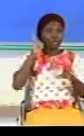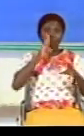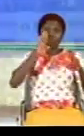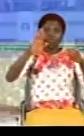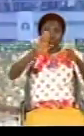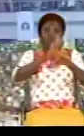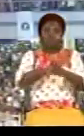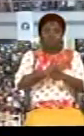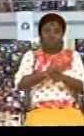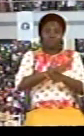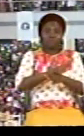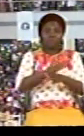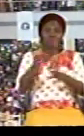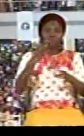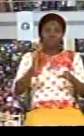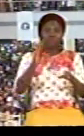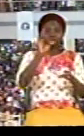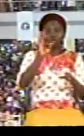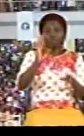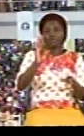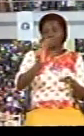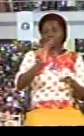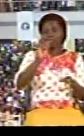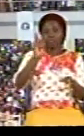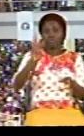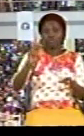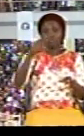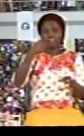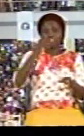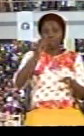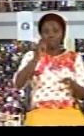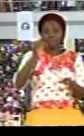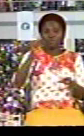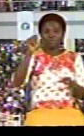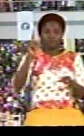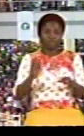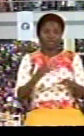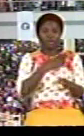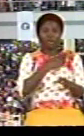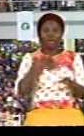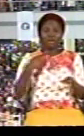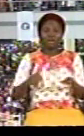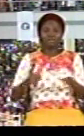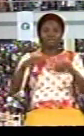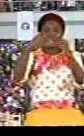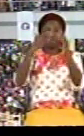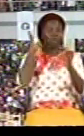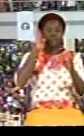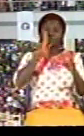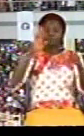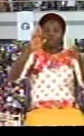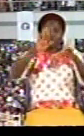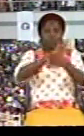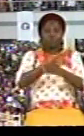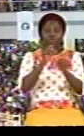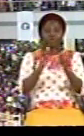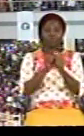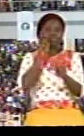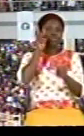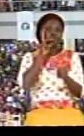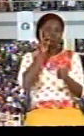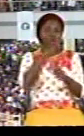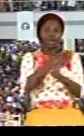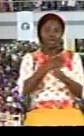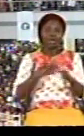wheat. And the vat shall overflow with wine and oil.